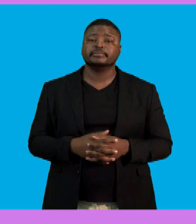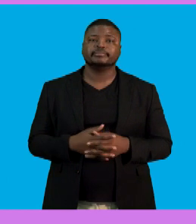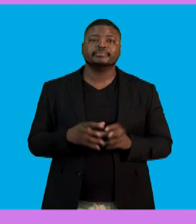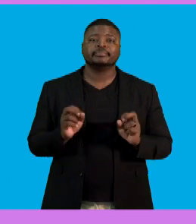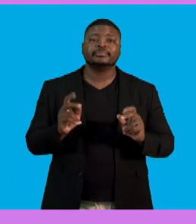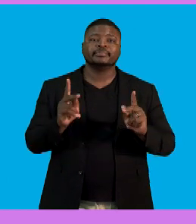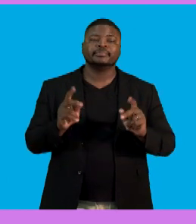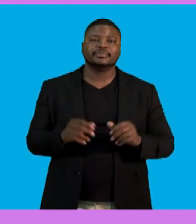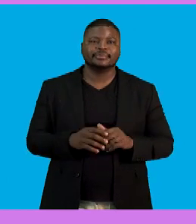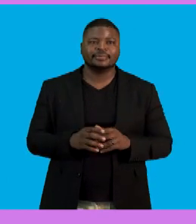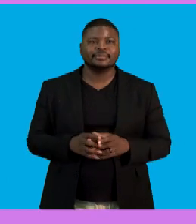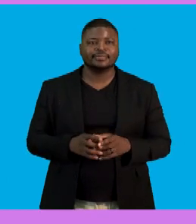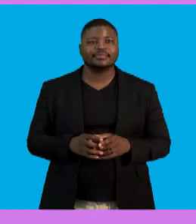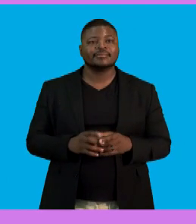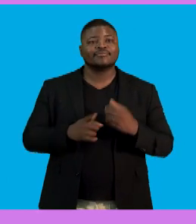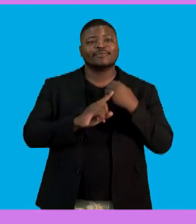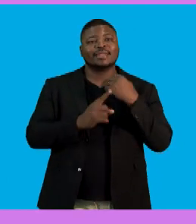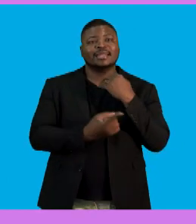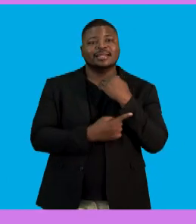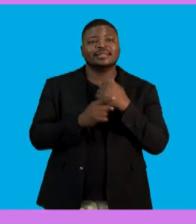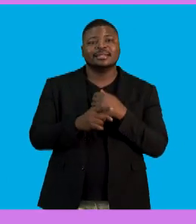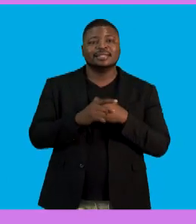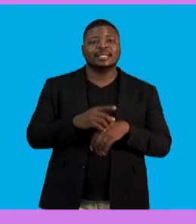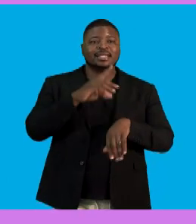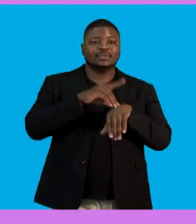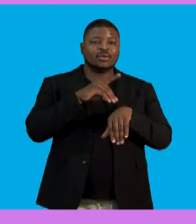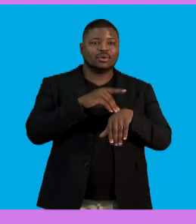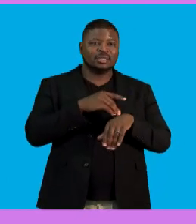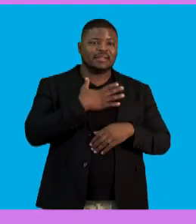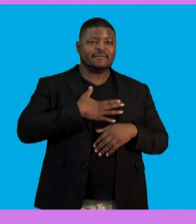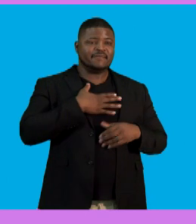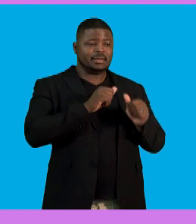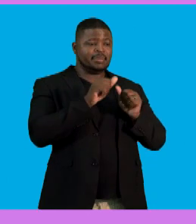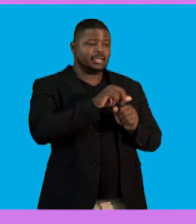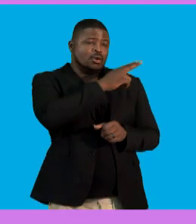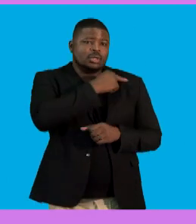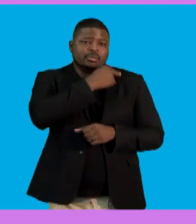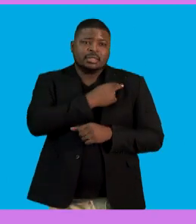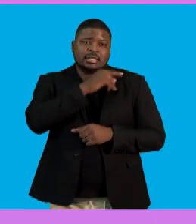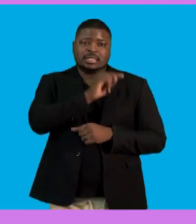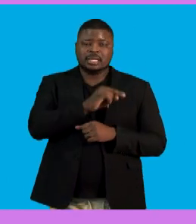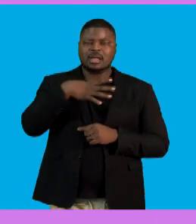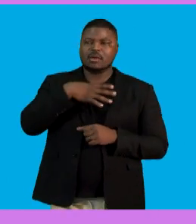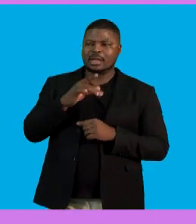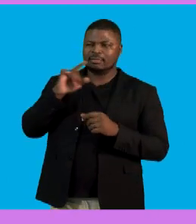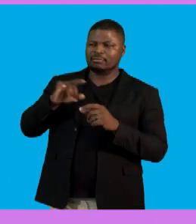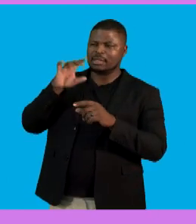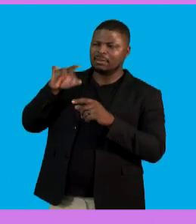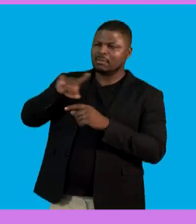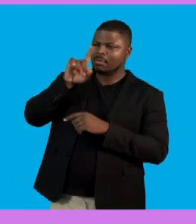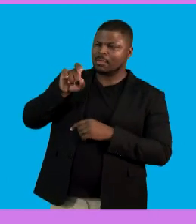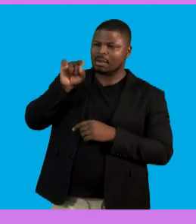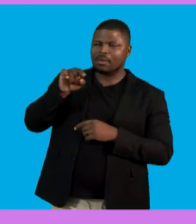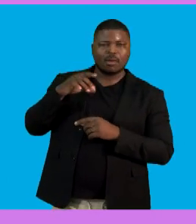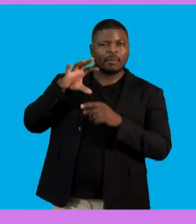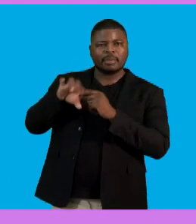All right. Finally, doctors at Feel Better Hospital need to find out their patients' perception